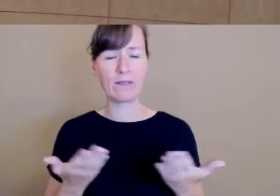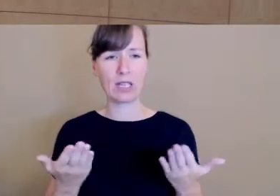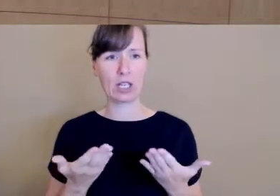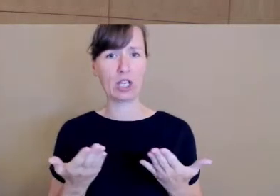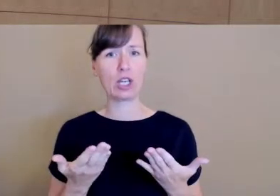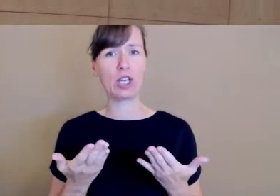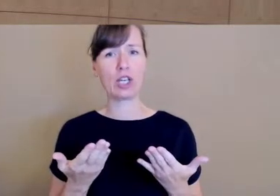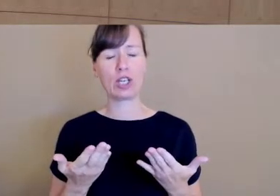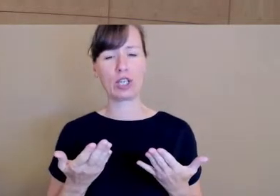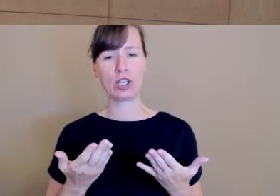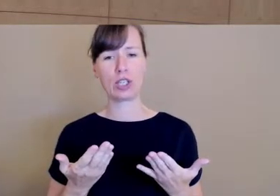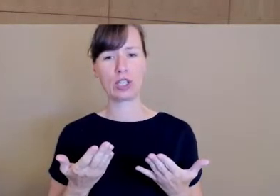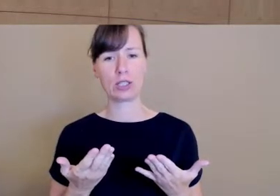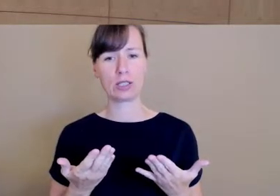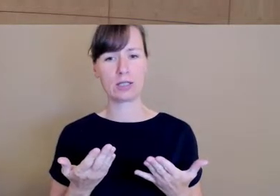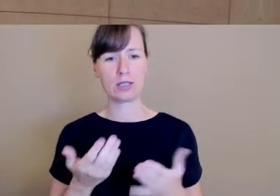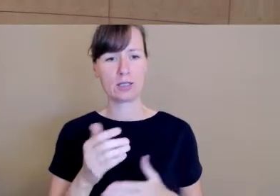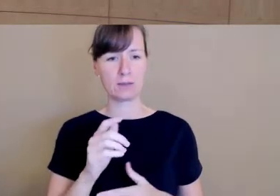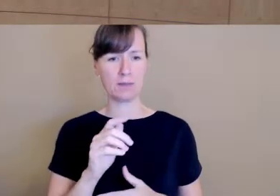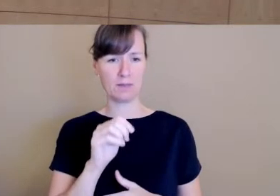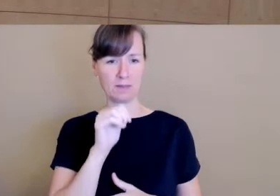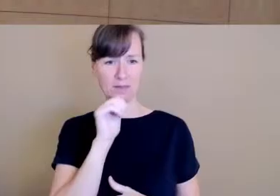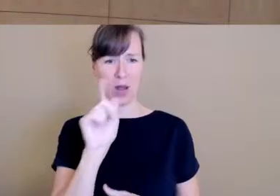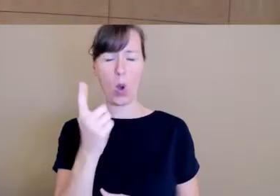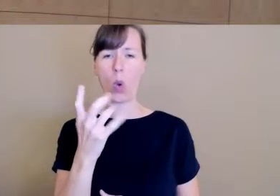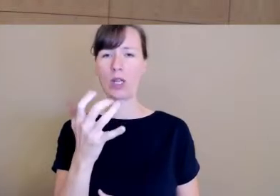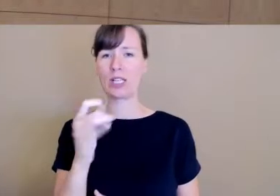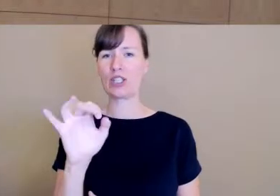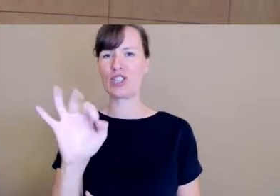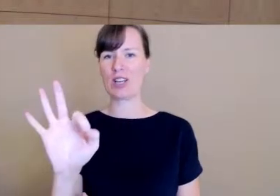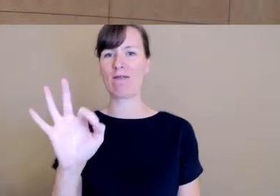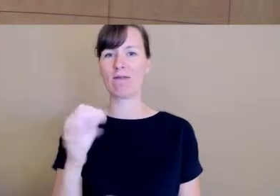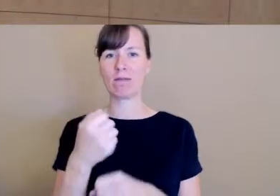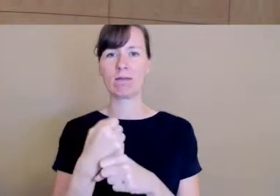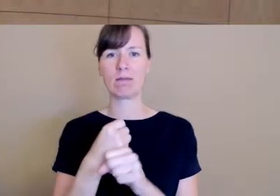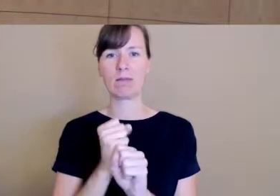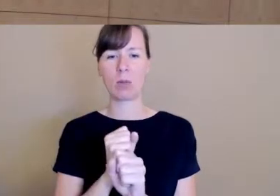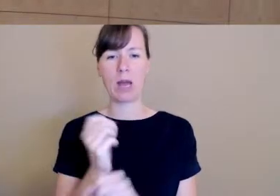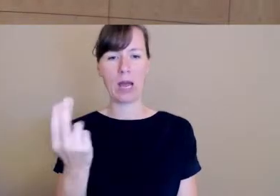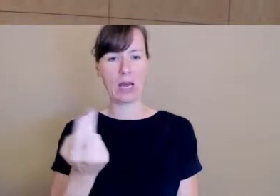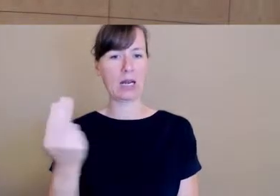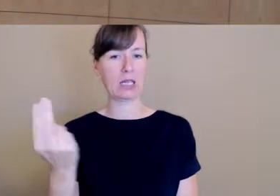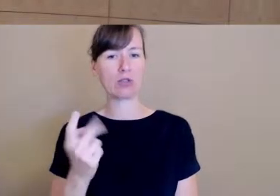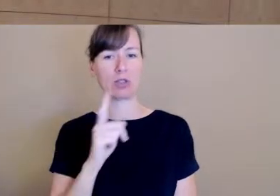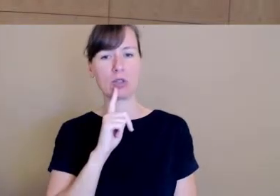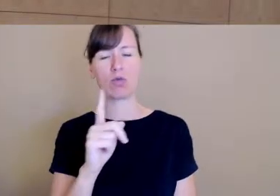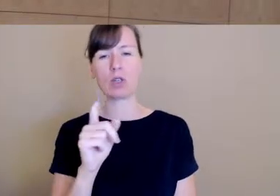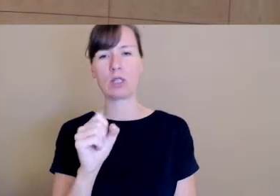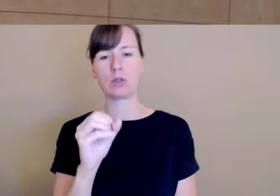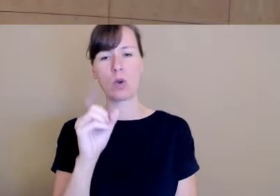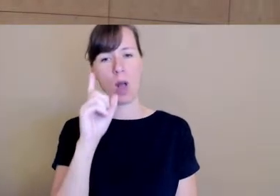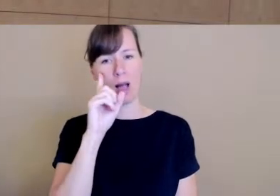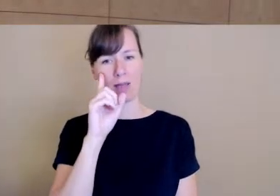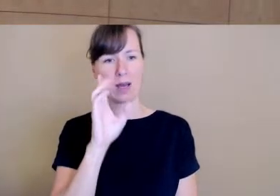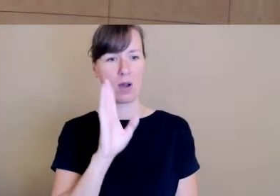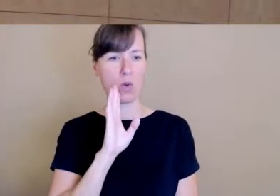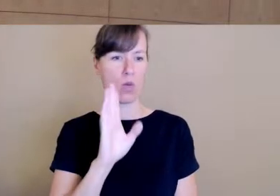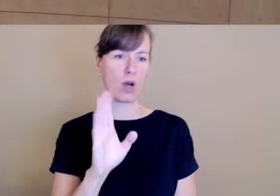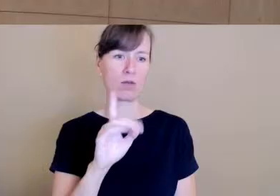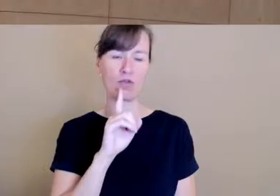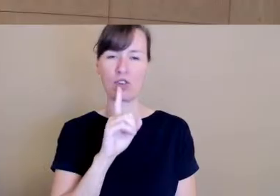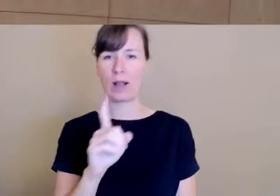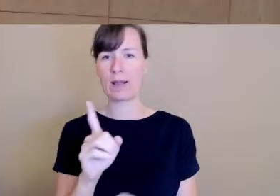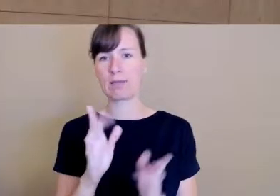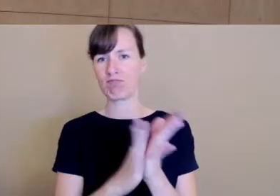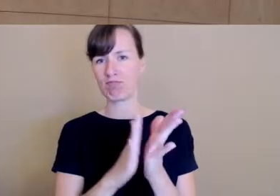chief, making history on that aspect. So I think it would really commend not only his term